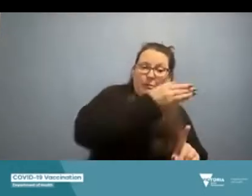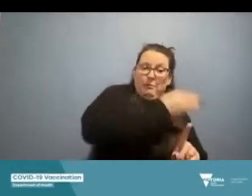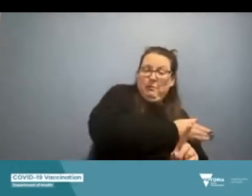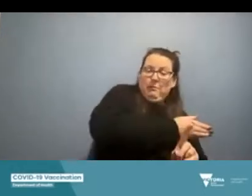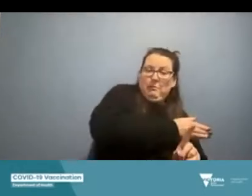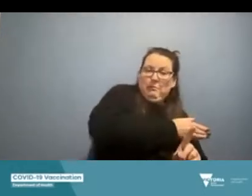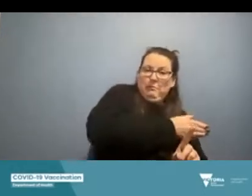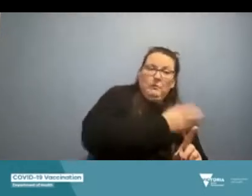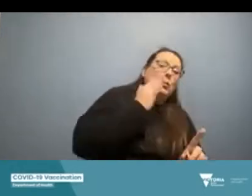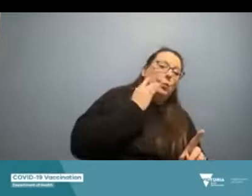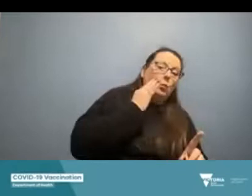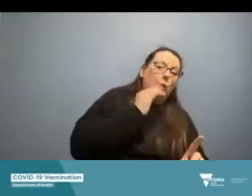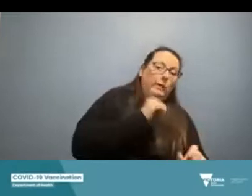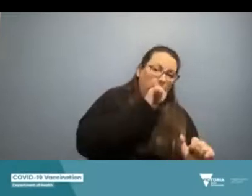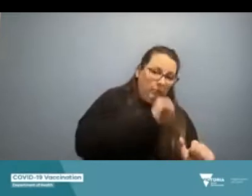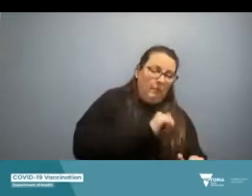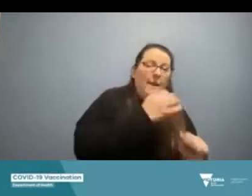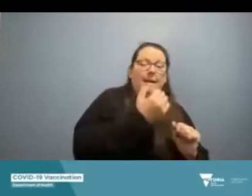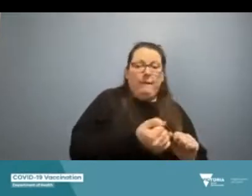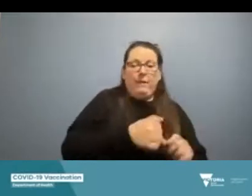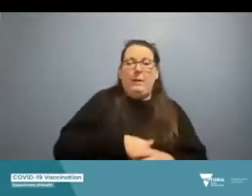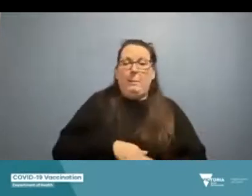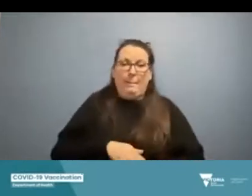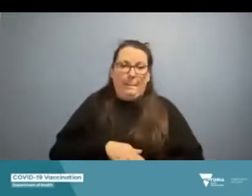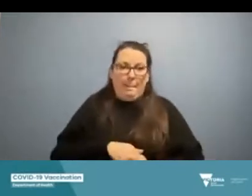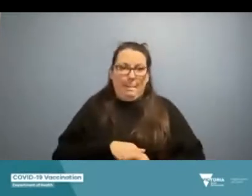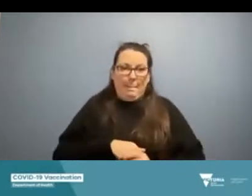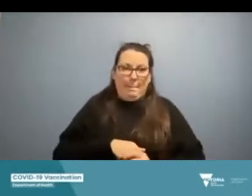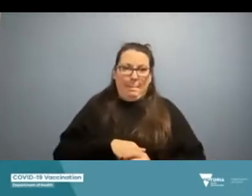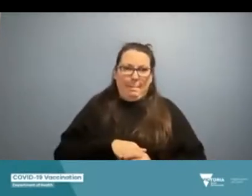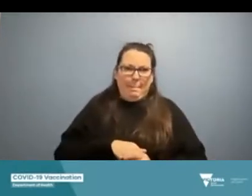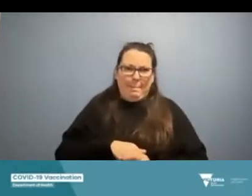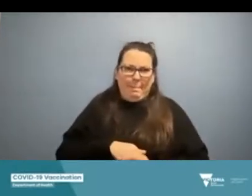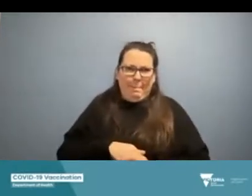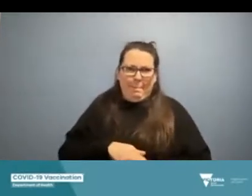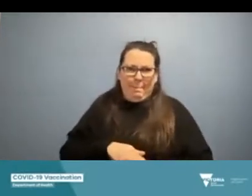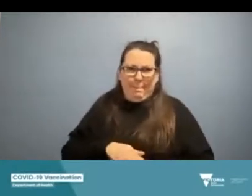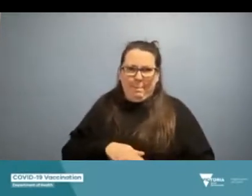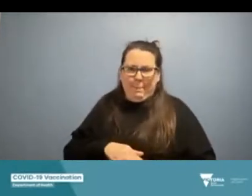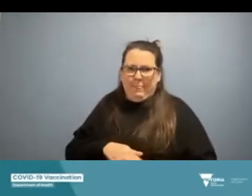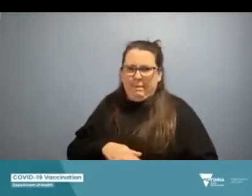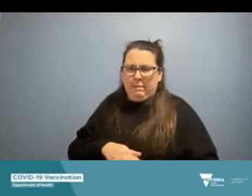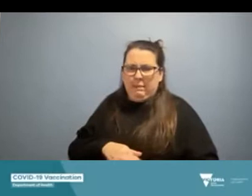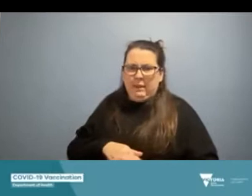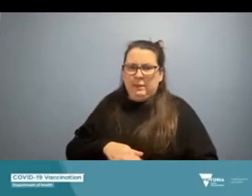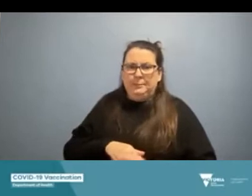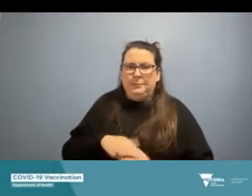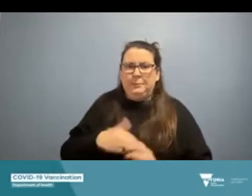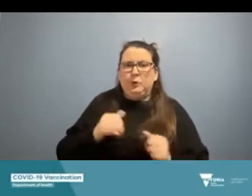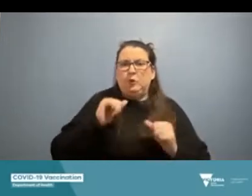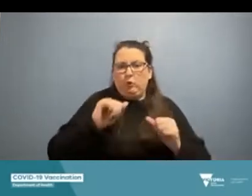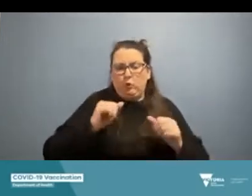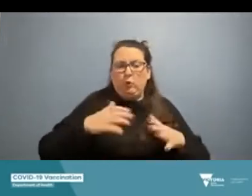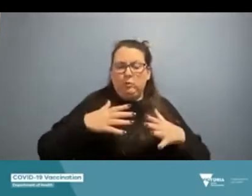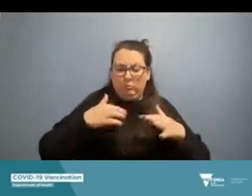date. You also need to have you have to resolve your symptoms have to be resolved, and you